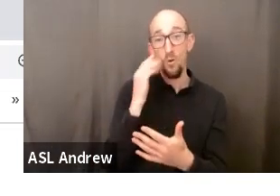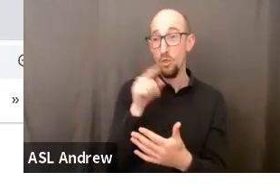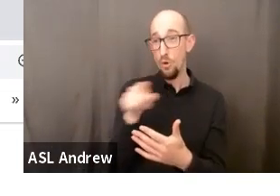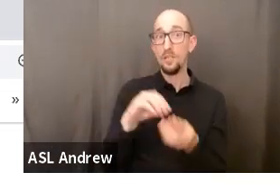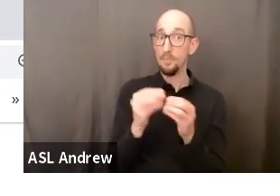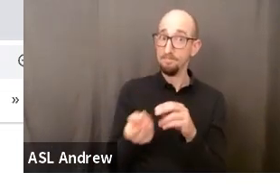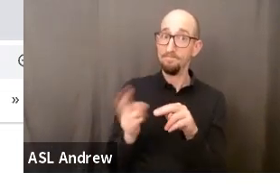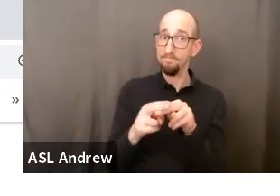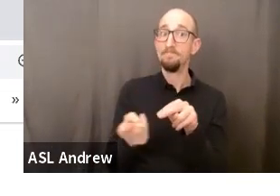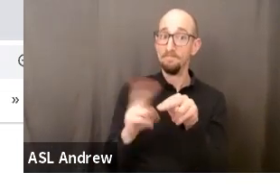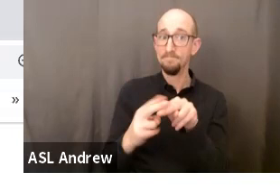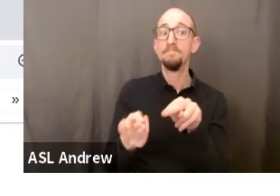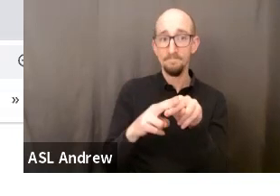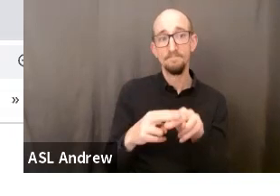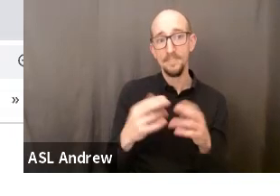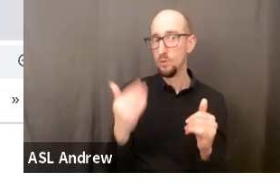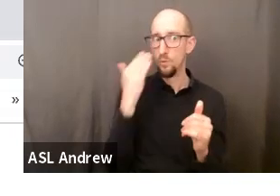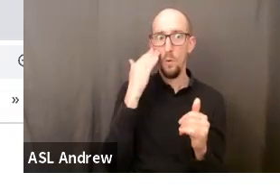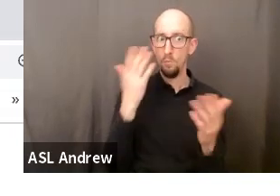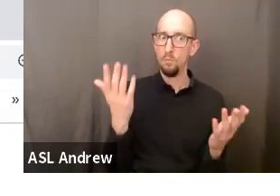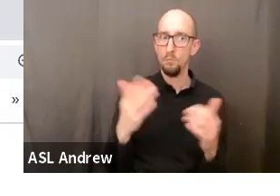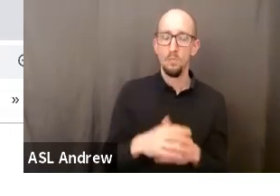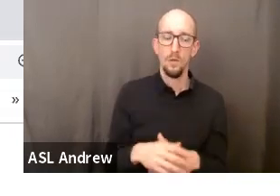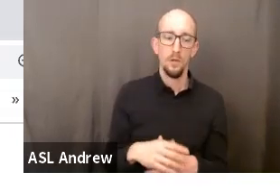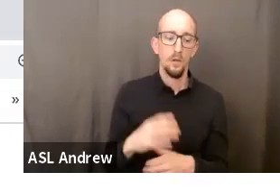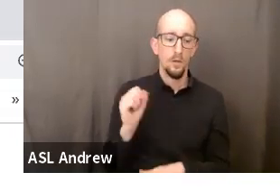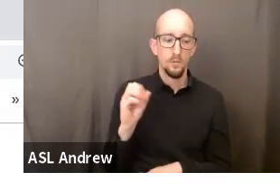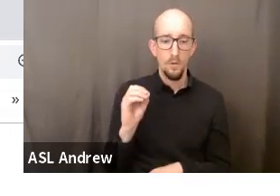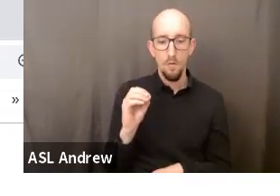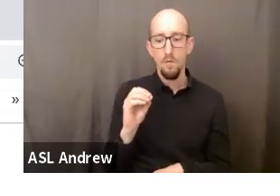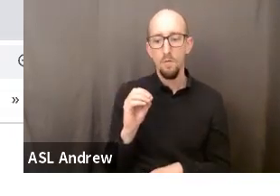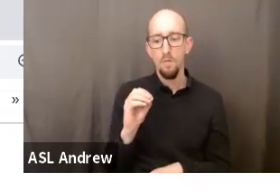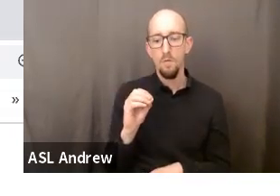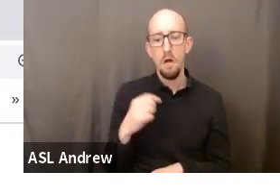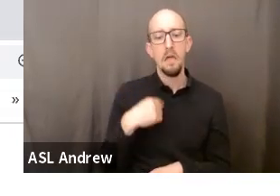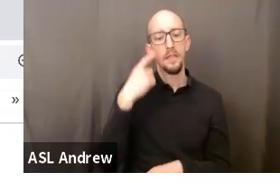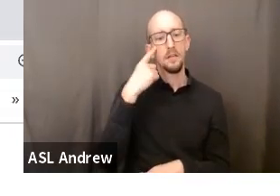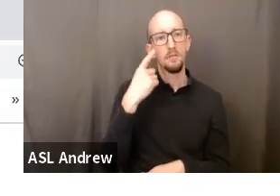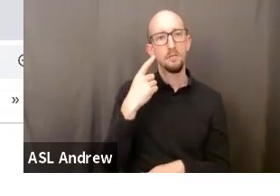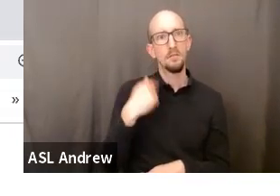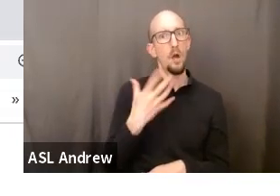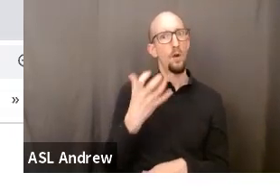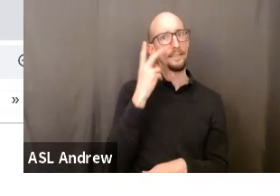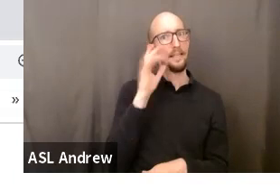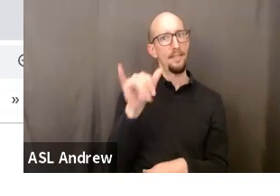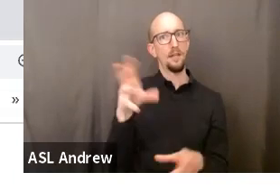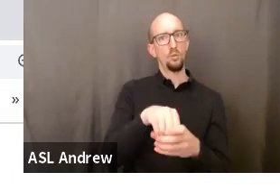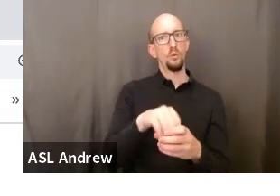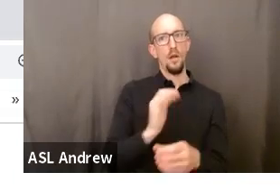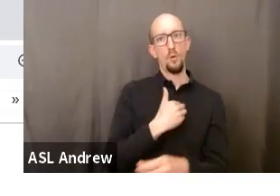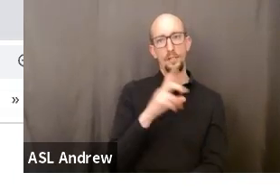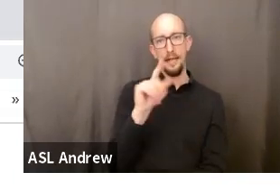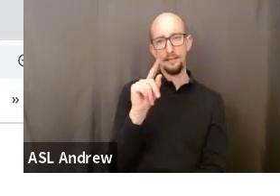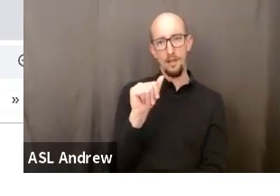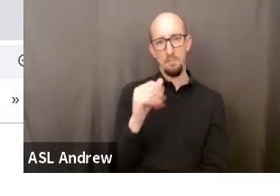increasing. And so that's something that I think I'd like to see. Just as a